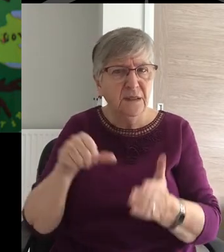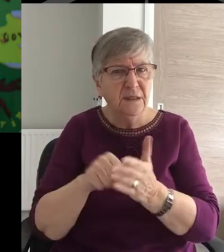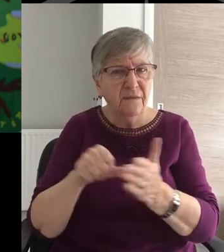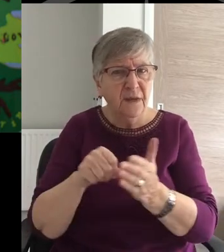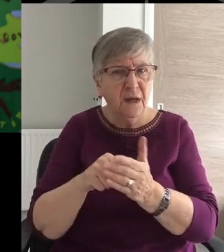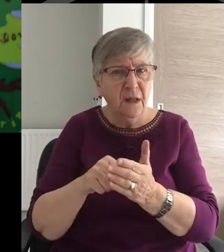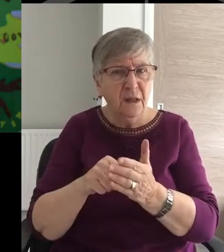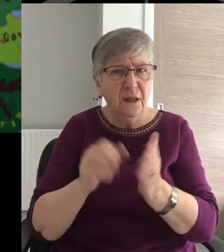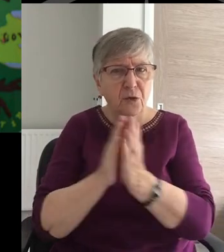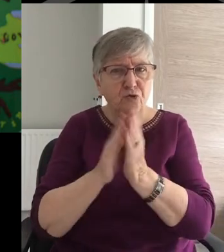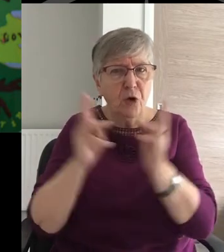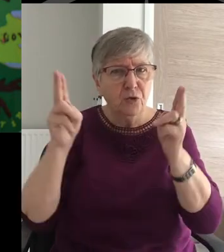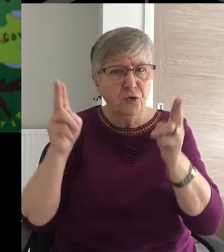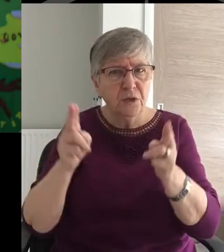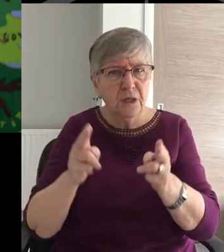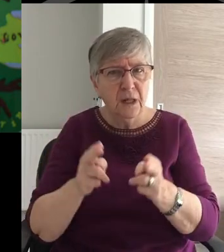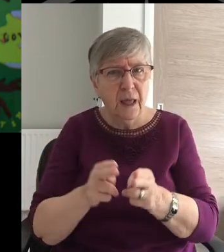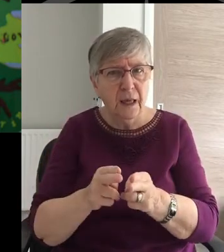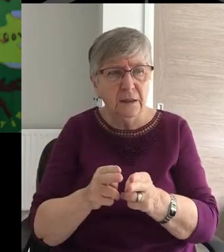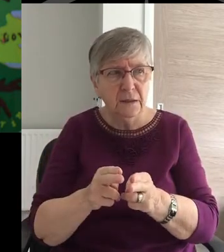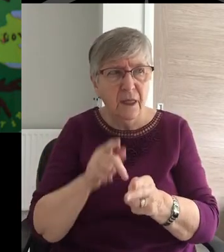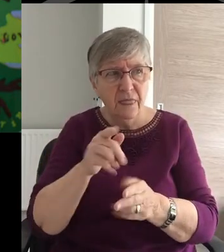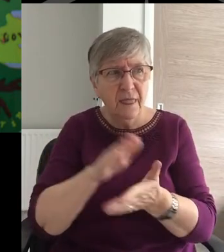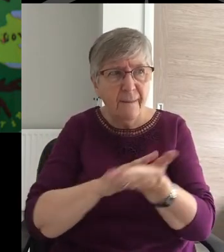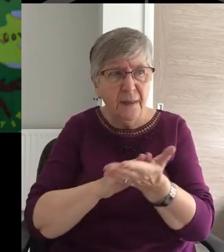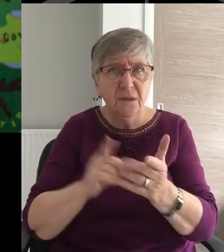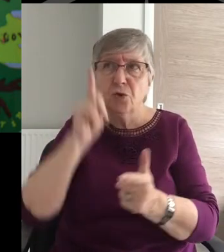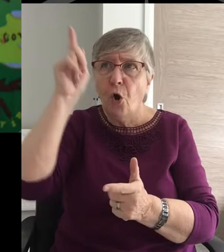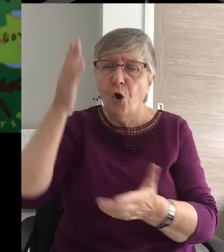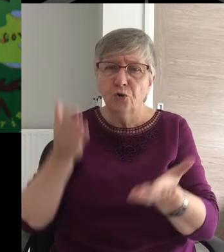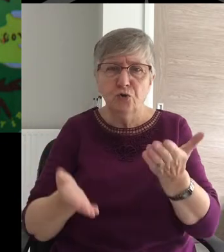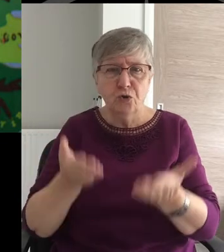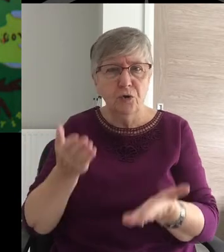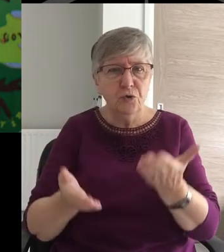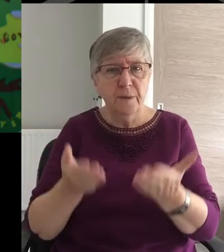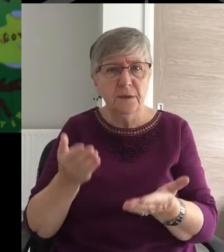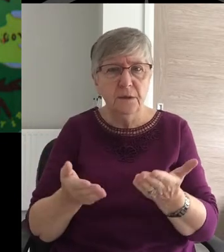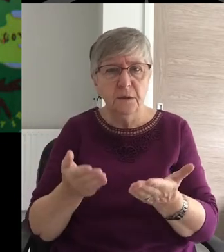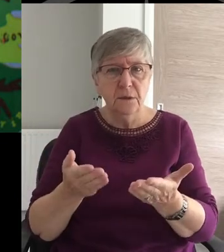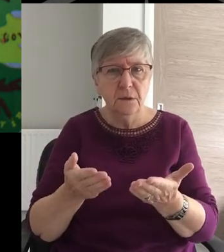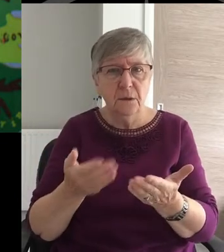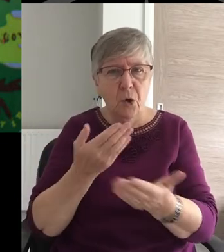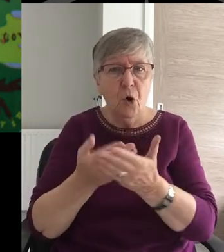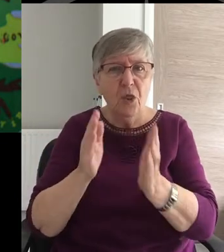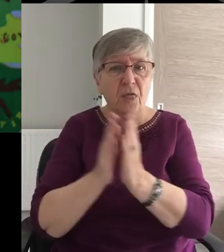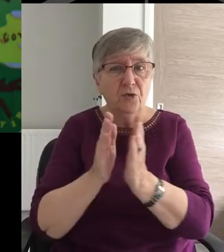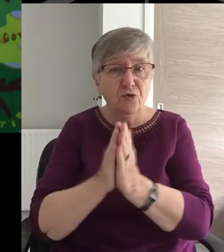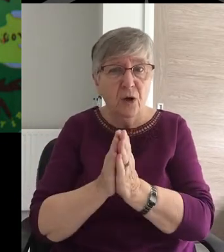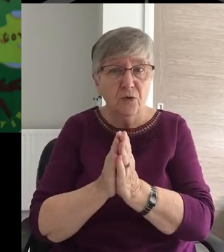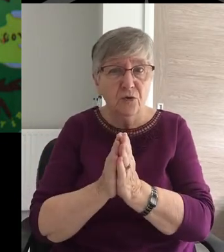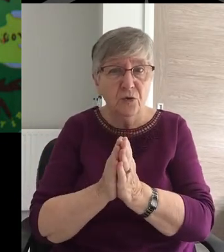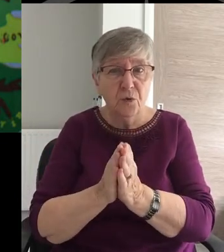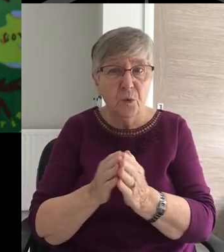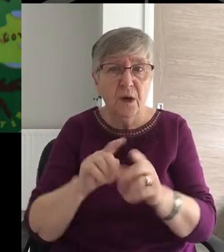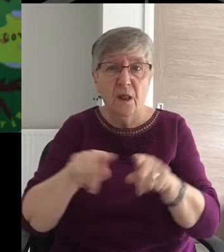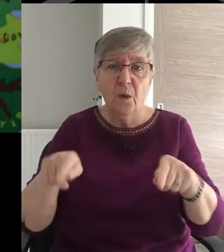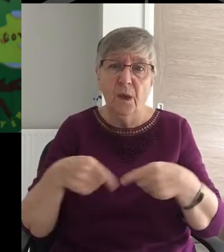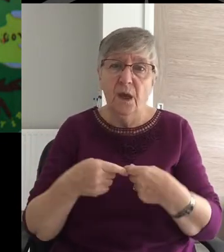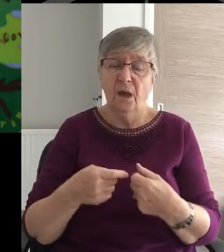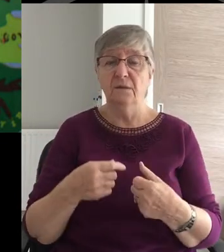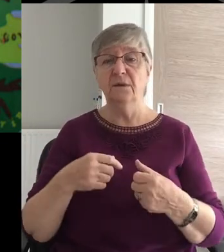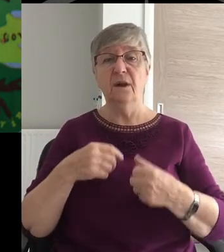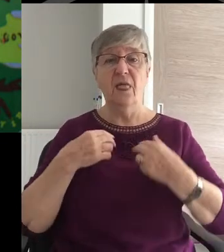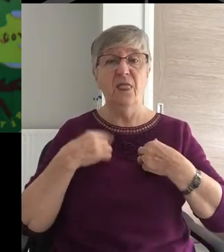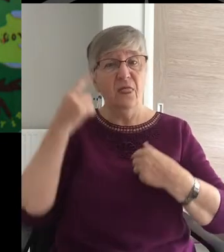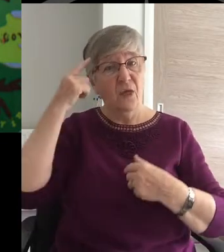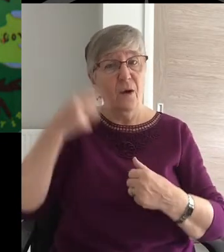our time is God's judgment on us, a judgment on a church that had grown complacent, whose faith